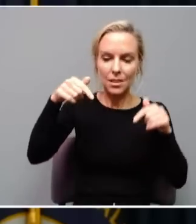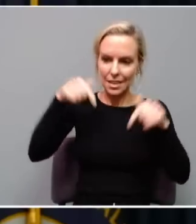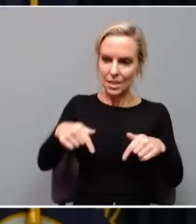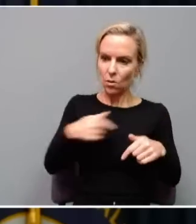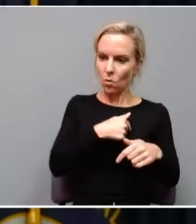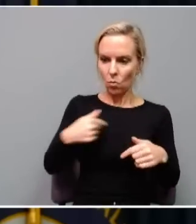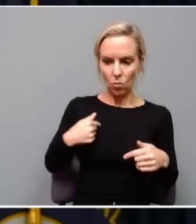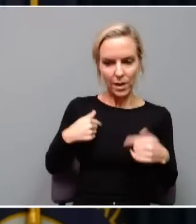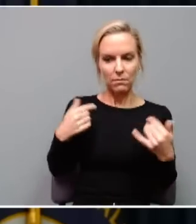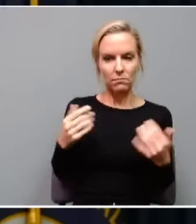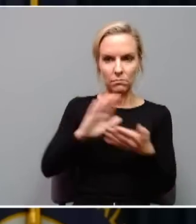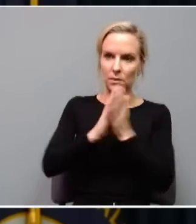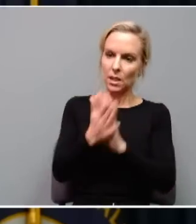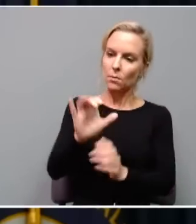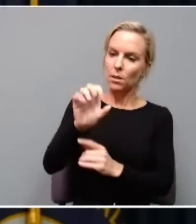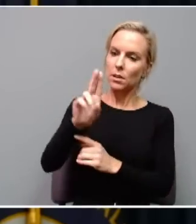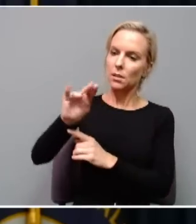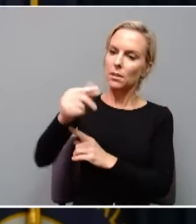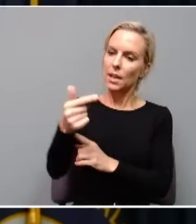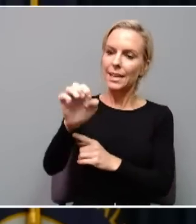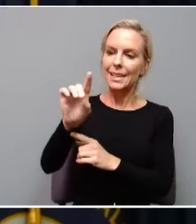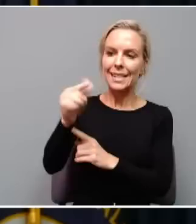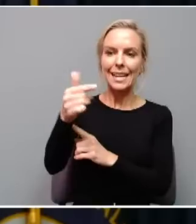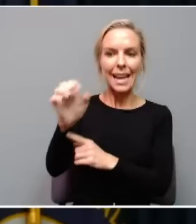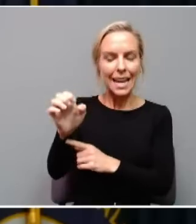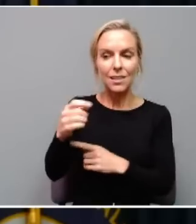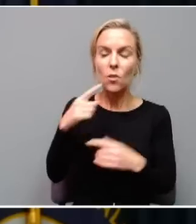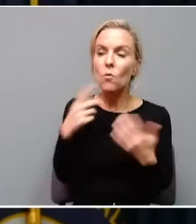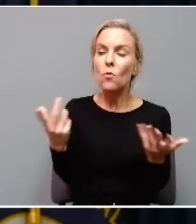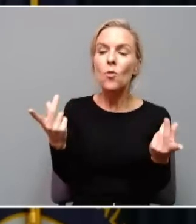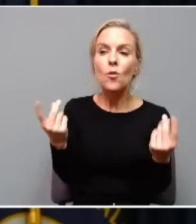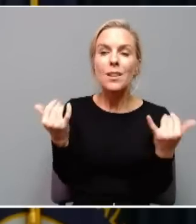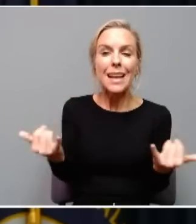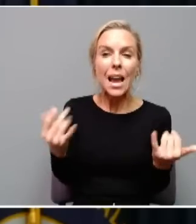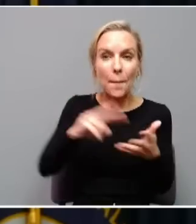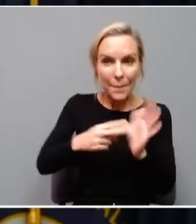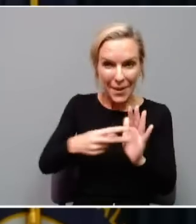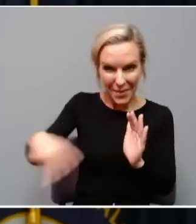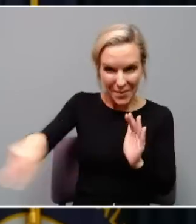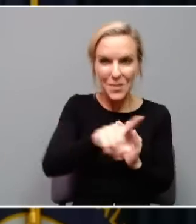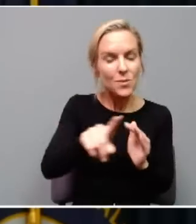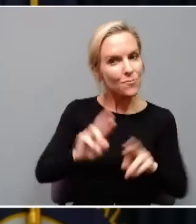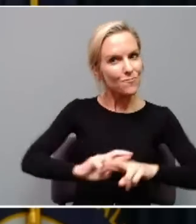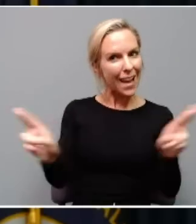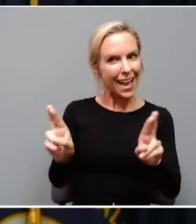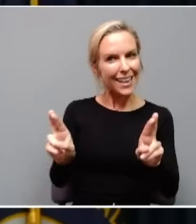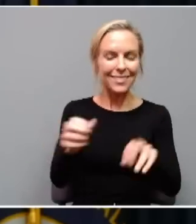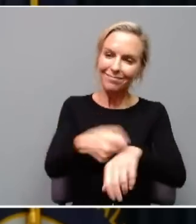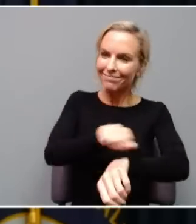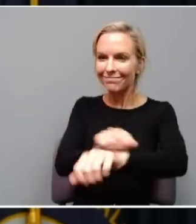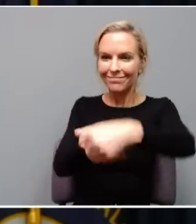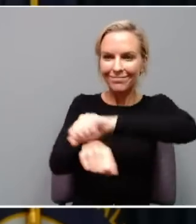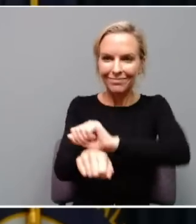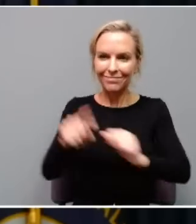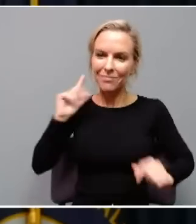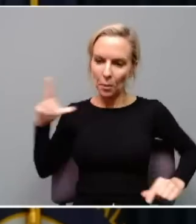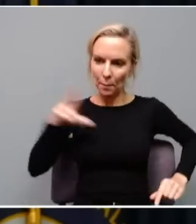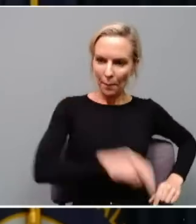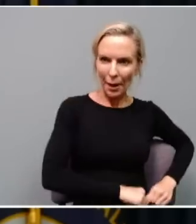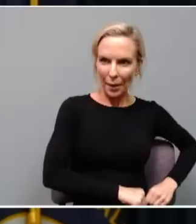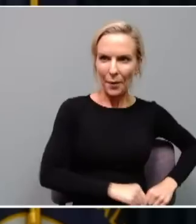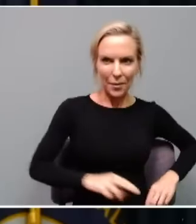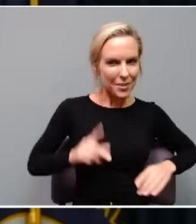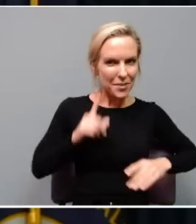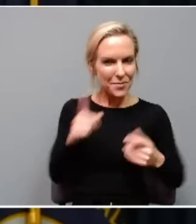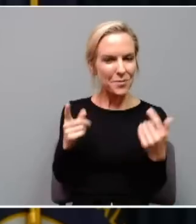in the Commonwealth. And what we'd say to everybody is buckle up. There's a lot more of that, a lot more great things to come in the